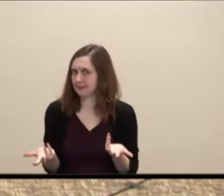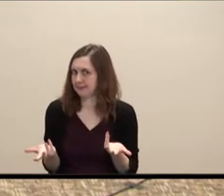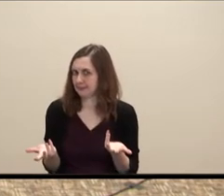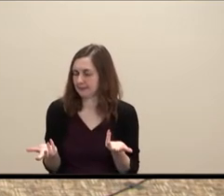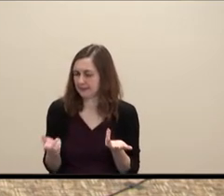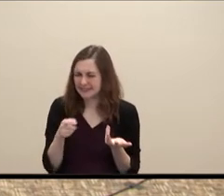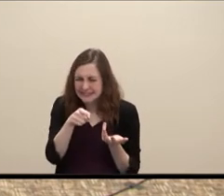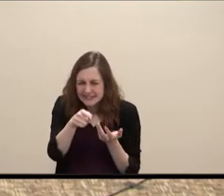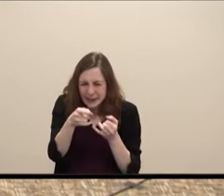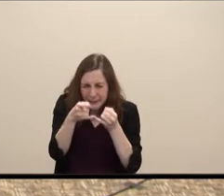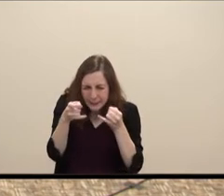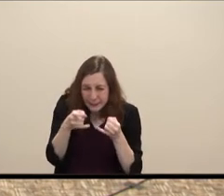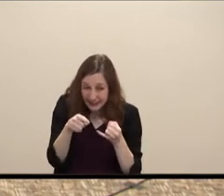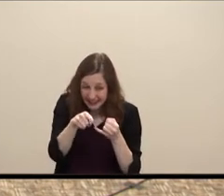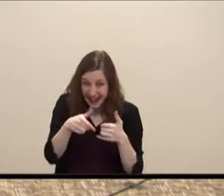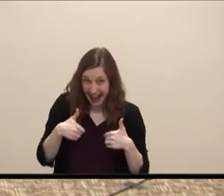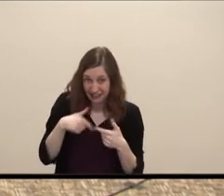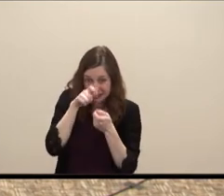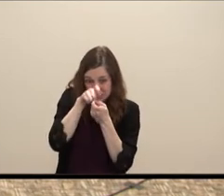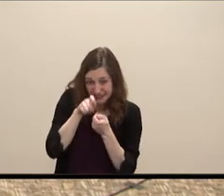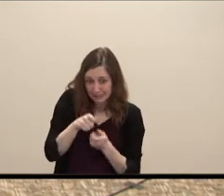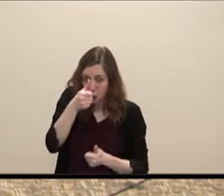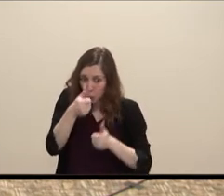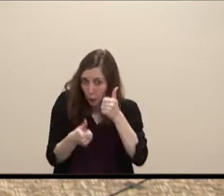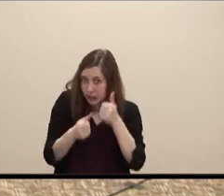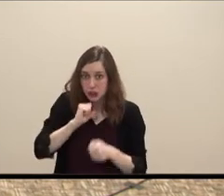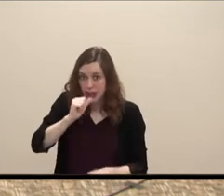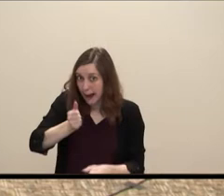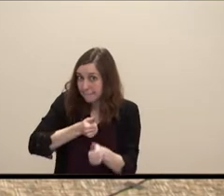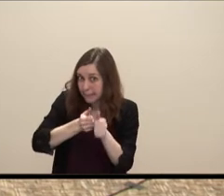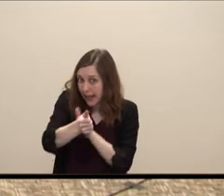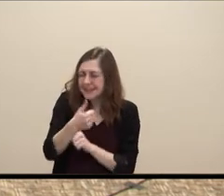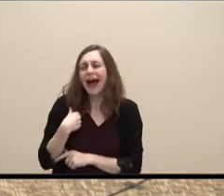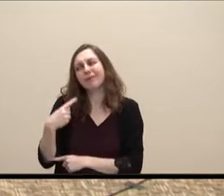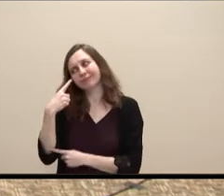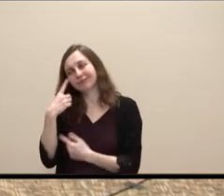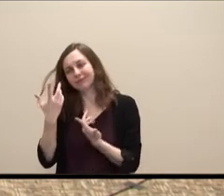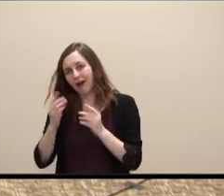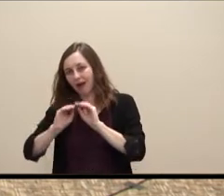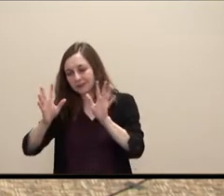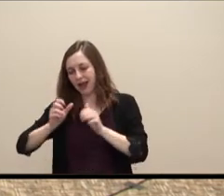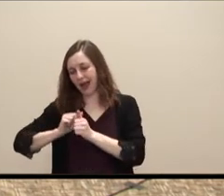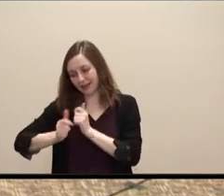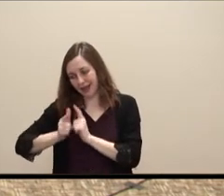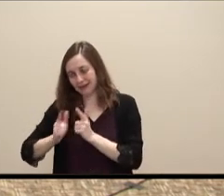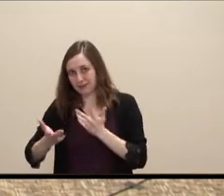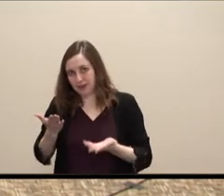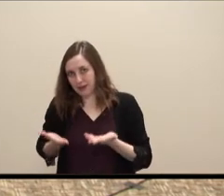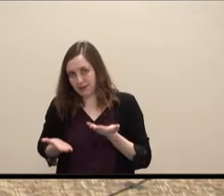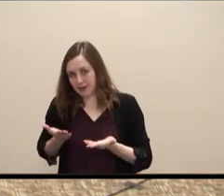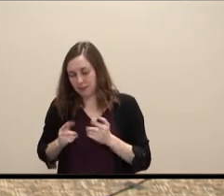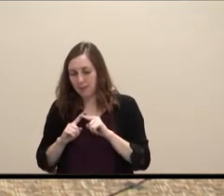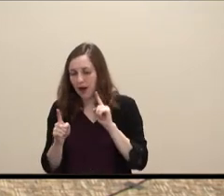item stuff, right? Is they vote that down? I mean, I can imagine athletics is a popular one to poo-poo.